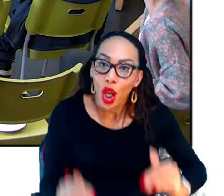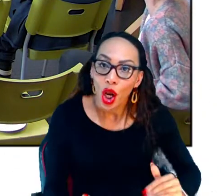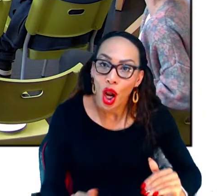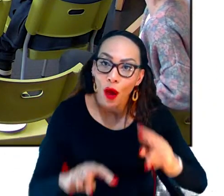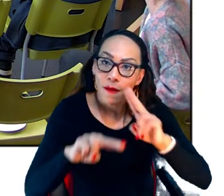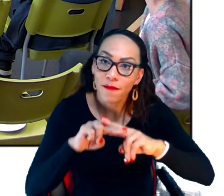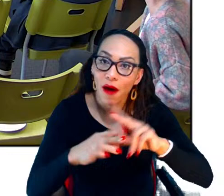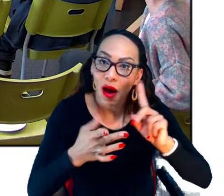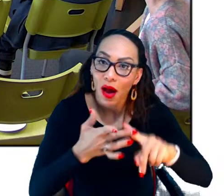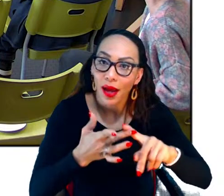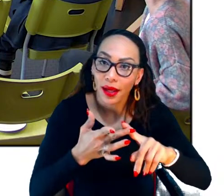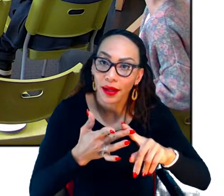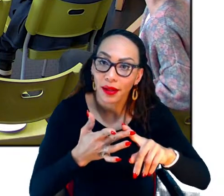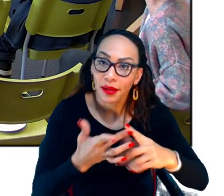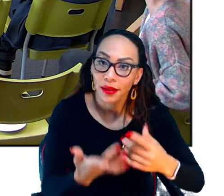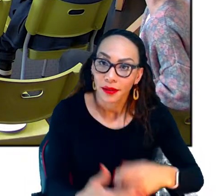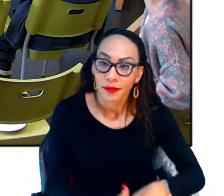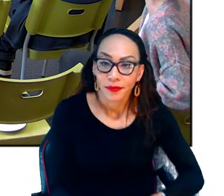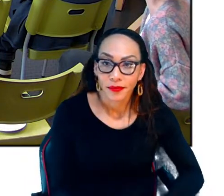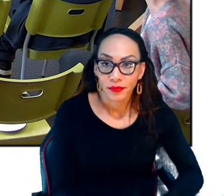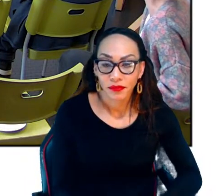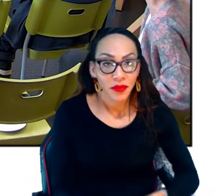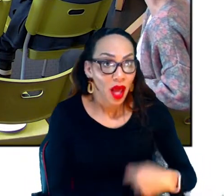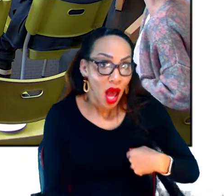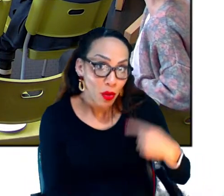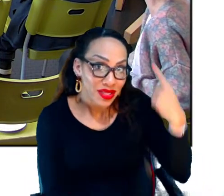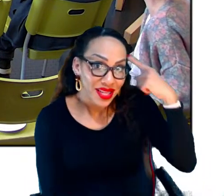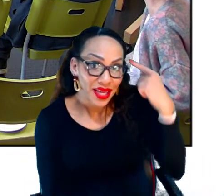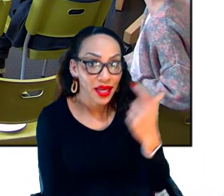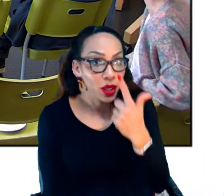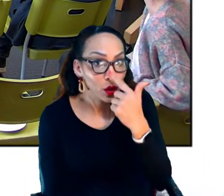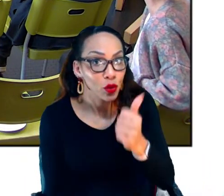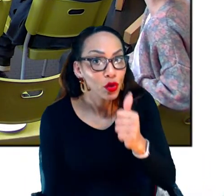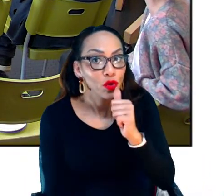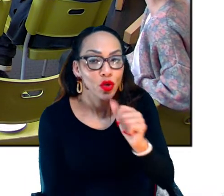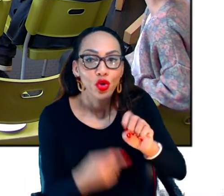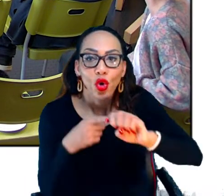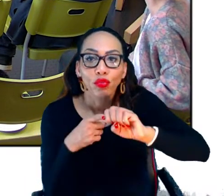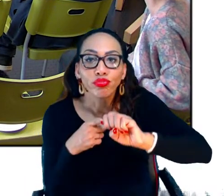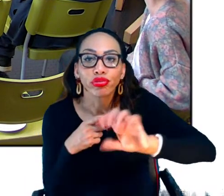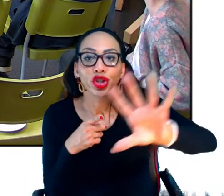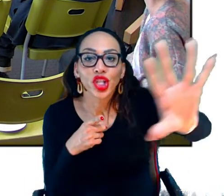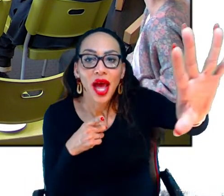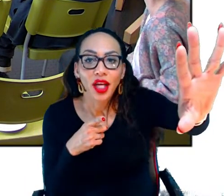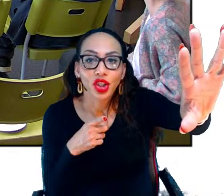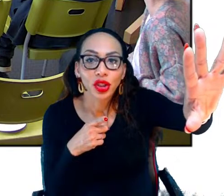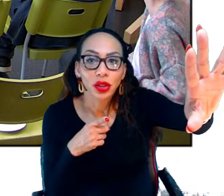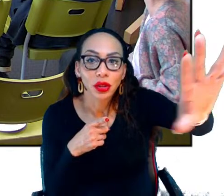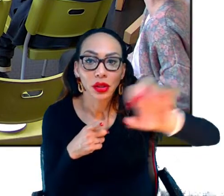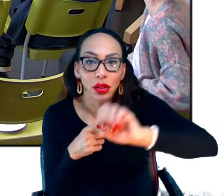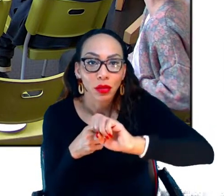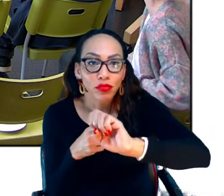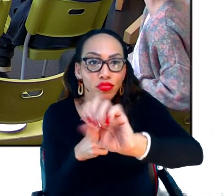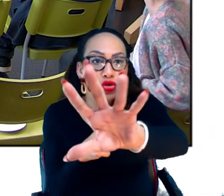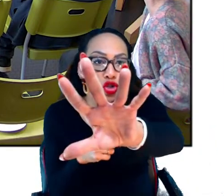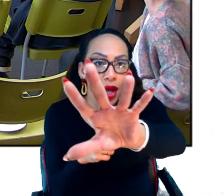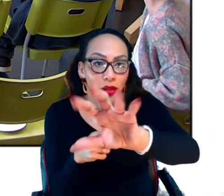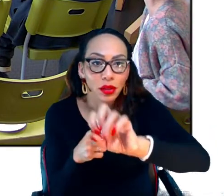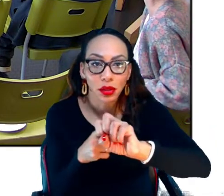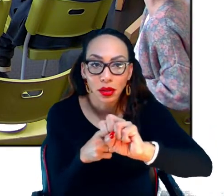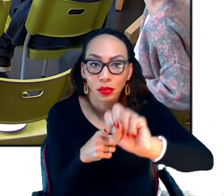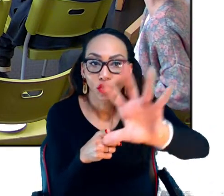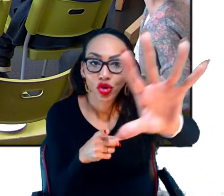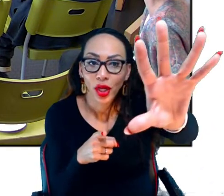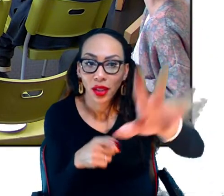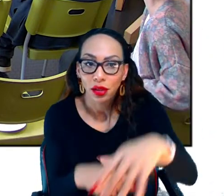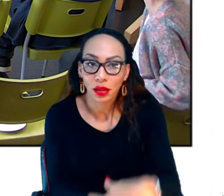is to do work with projections. So what I want to do with these assemblages would